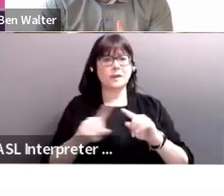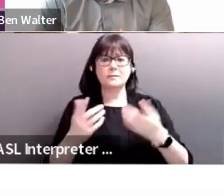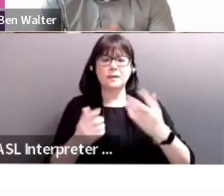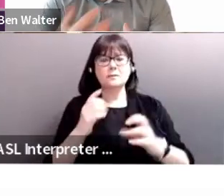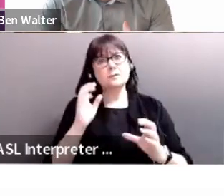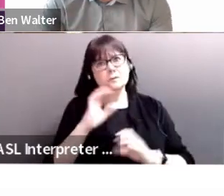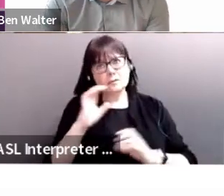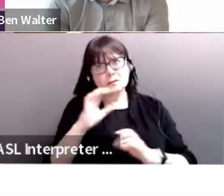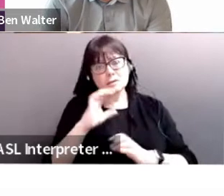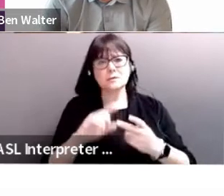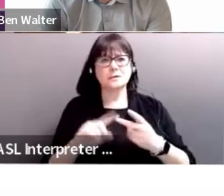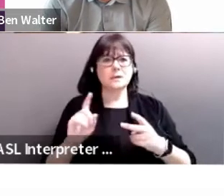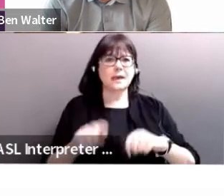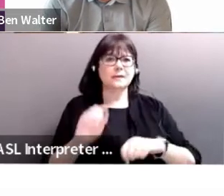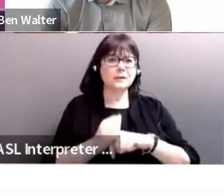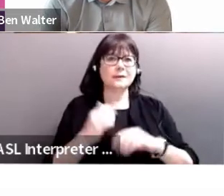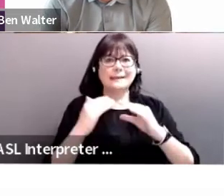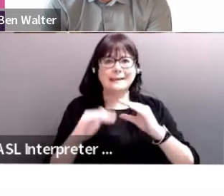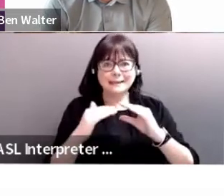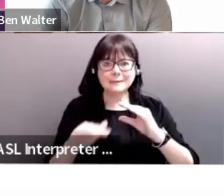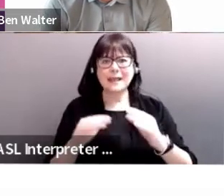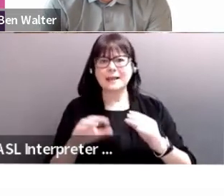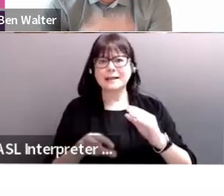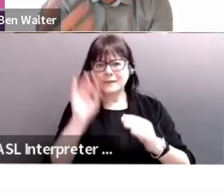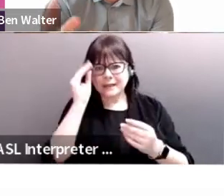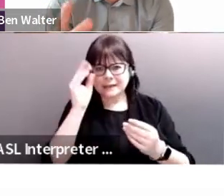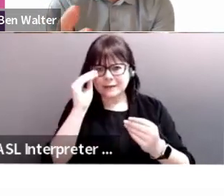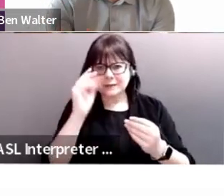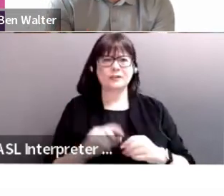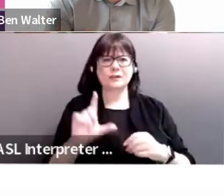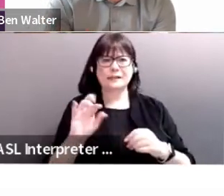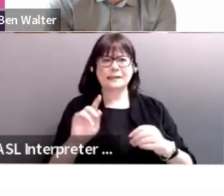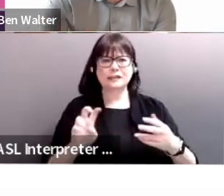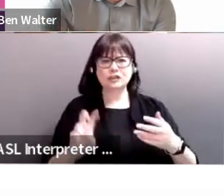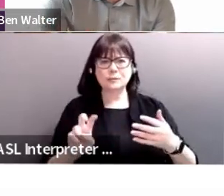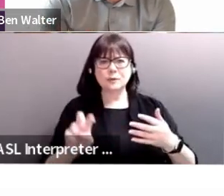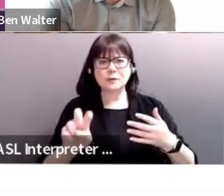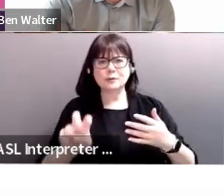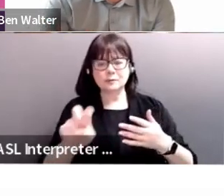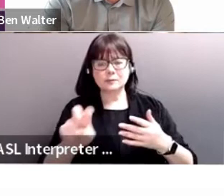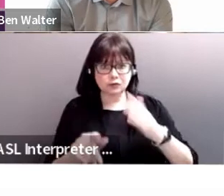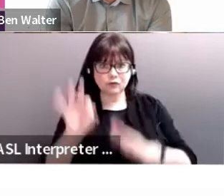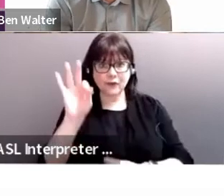email individuals, digging through multiple links just to find what you need to know if you can actually use those funds.